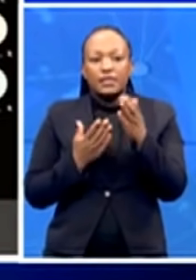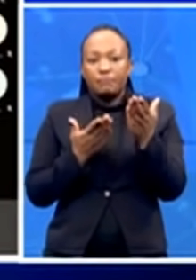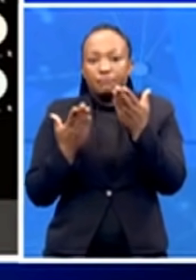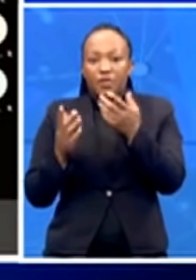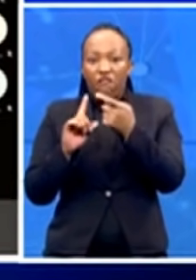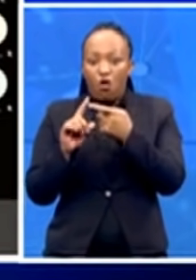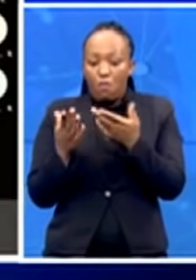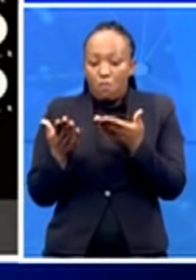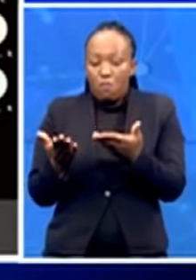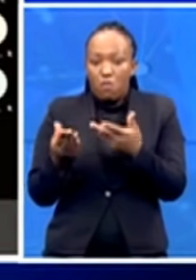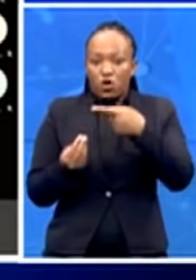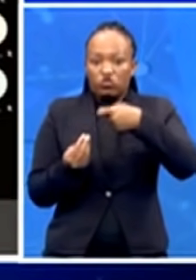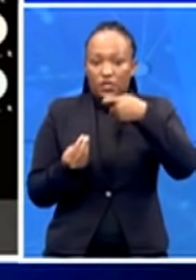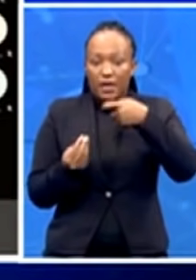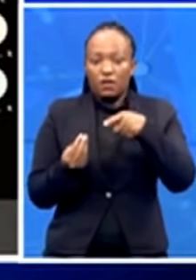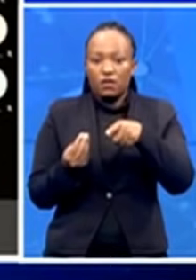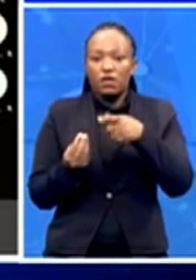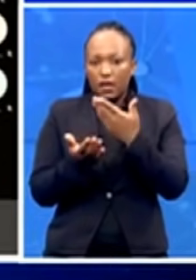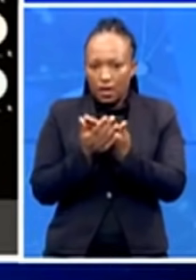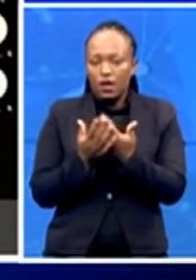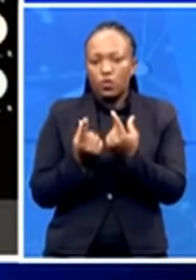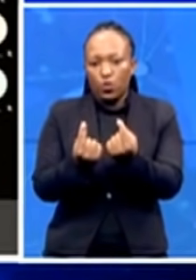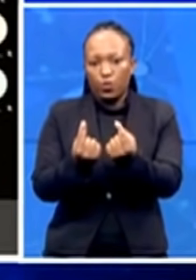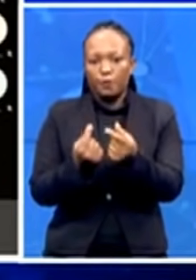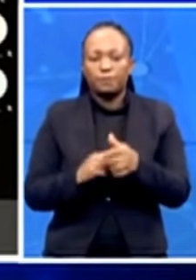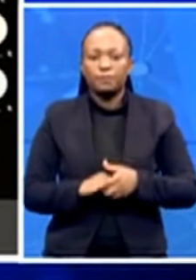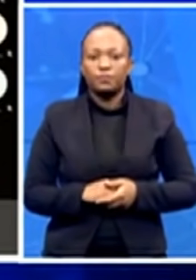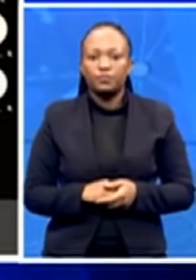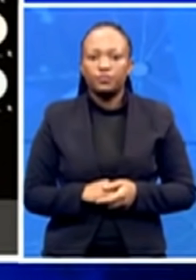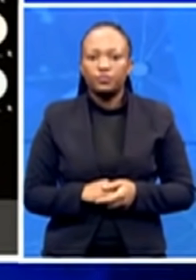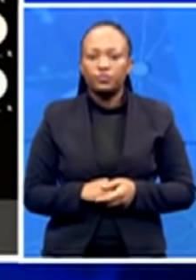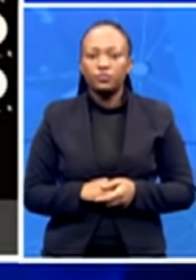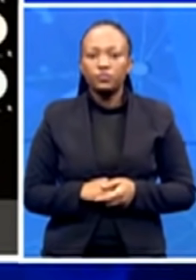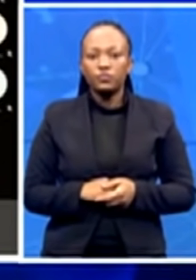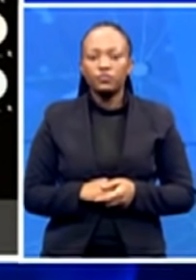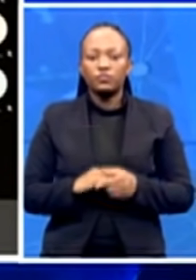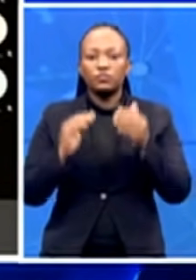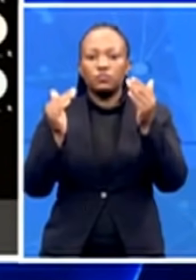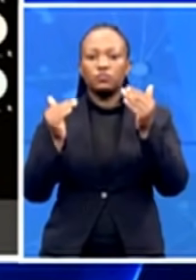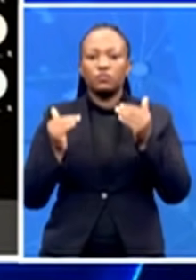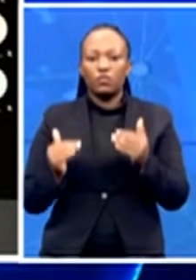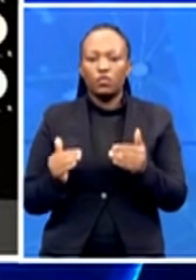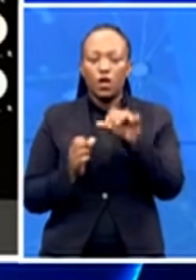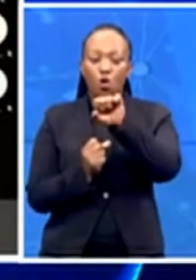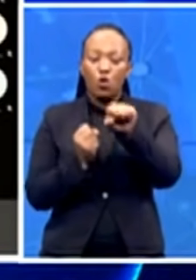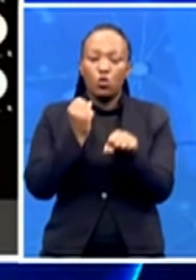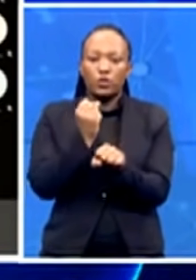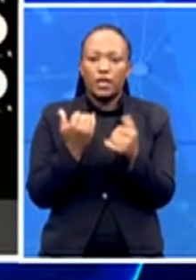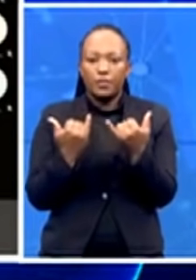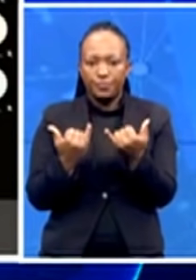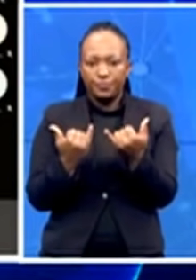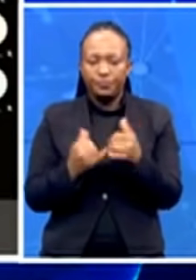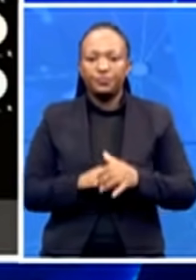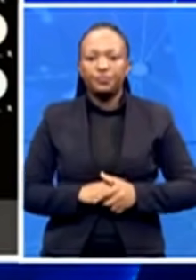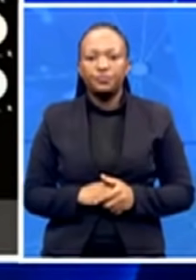so. And that brings us to the conclusion. In concluding, we have